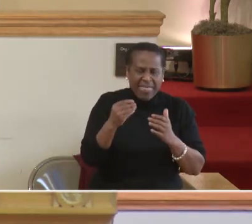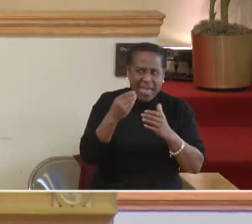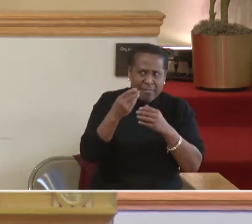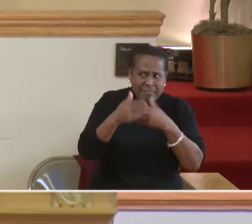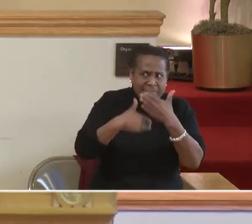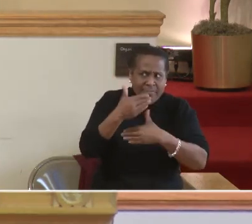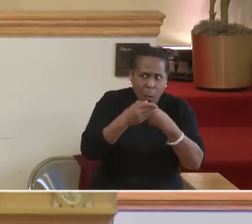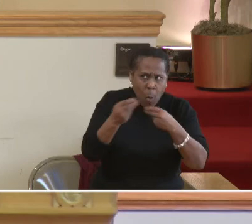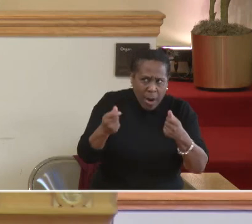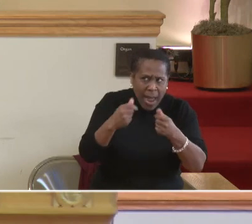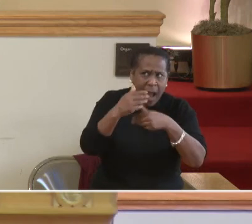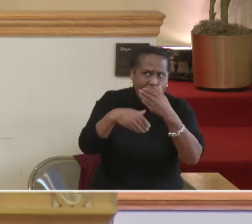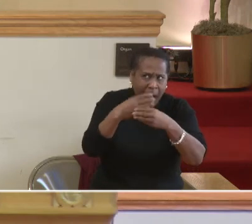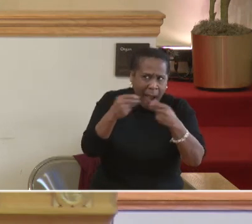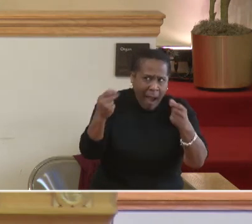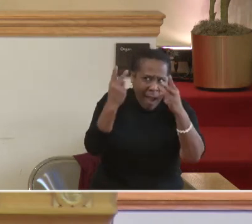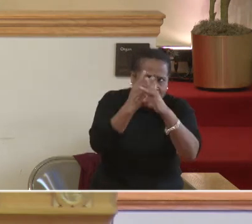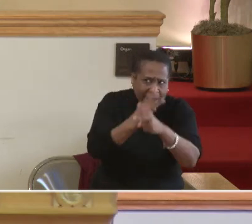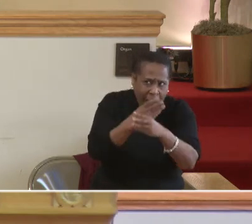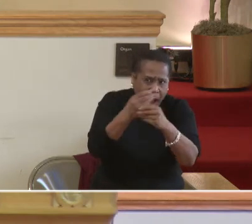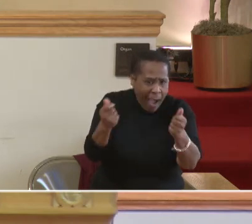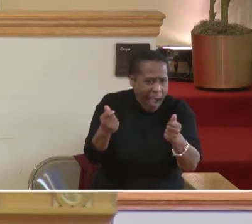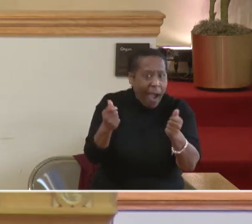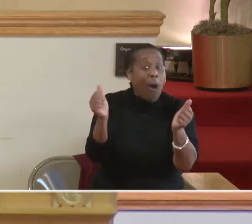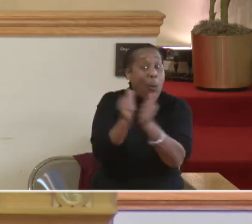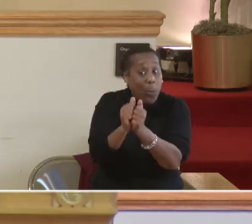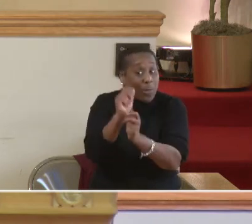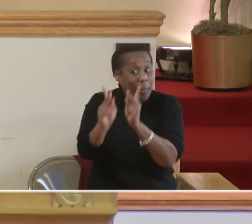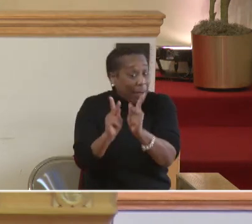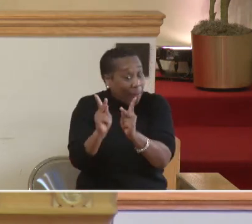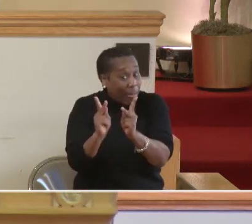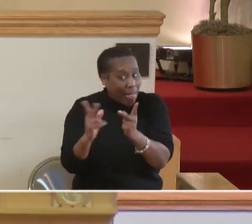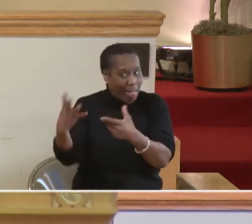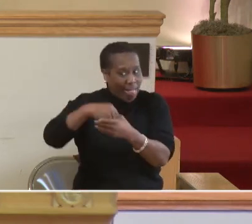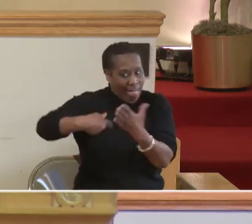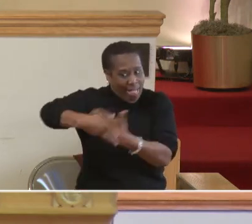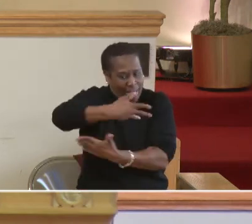out among some other folks who are working it out,